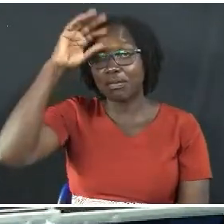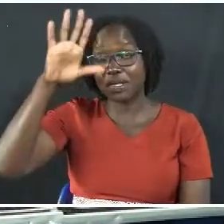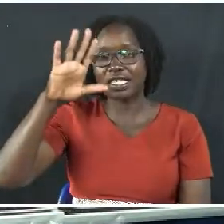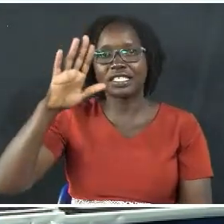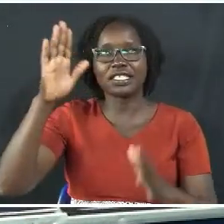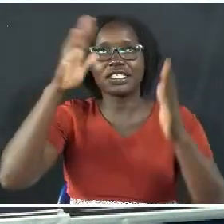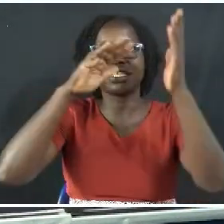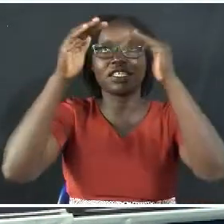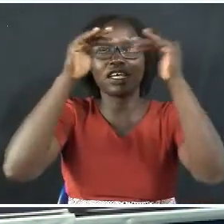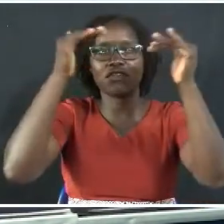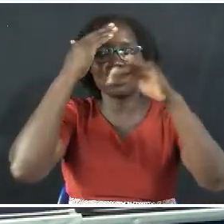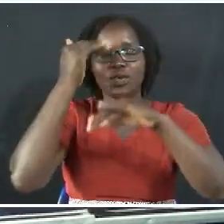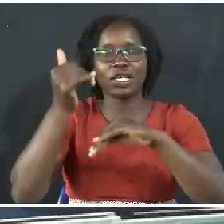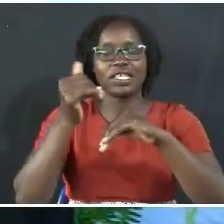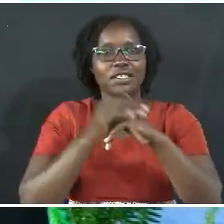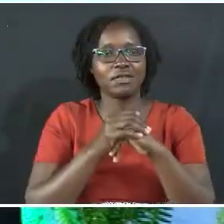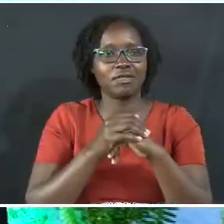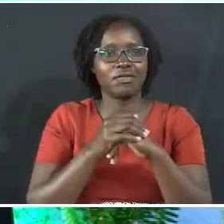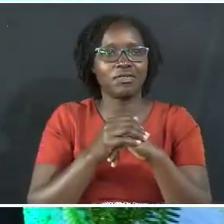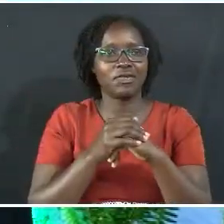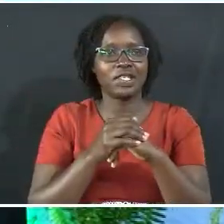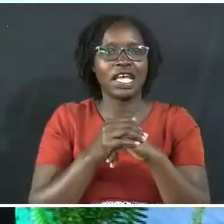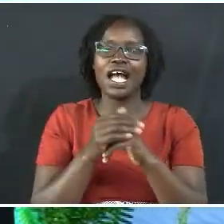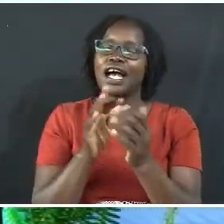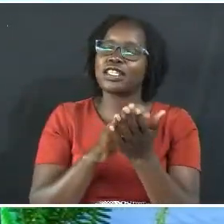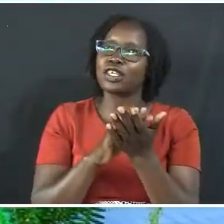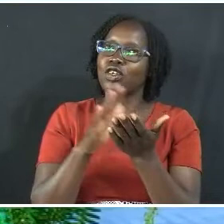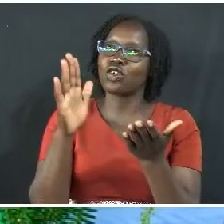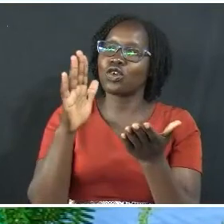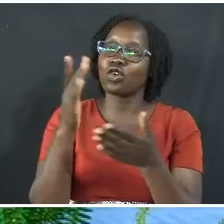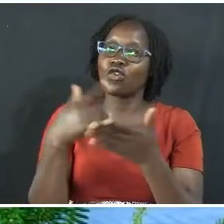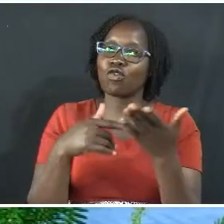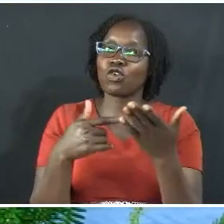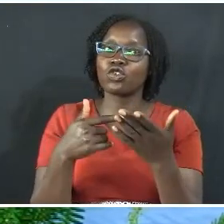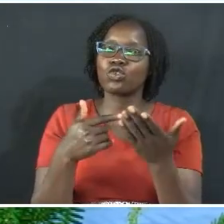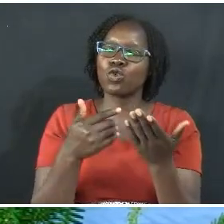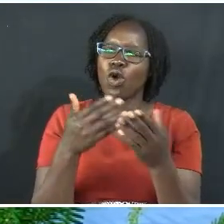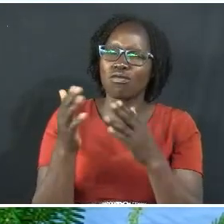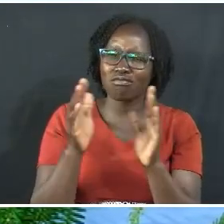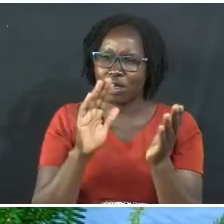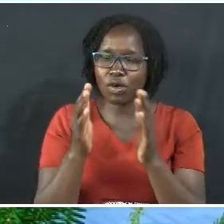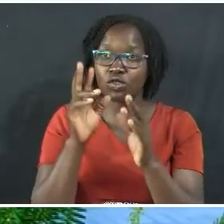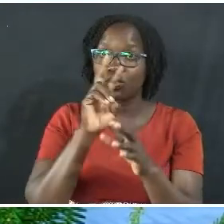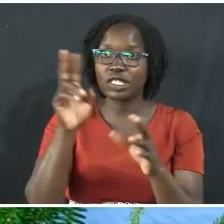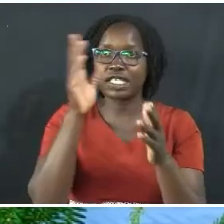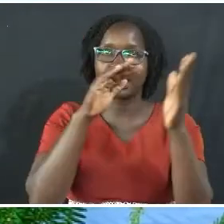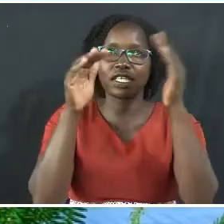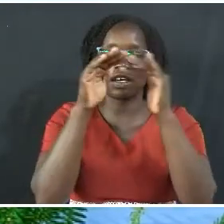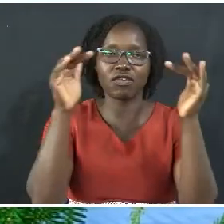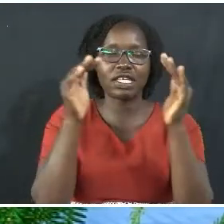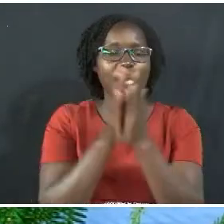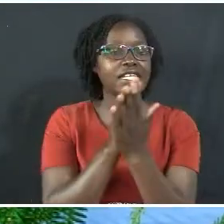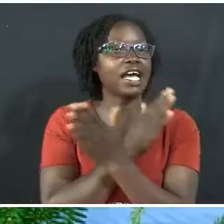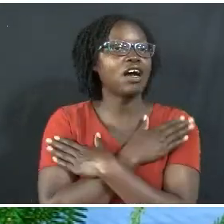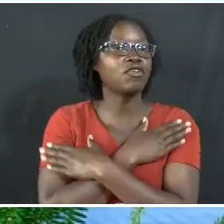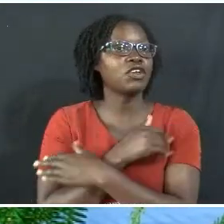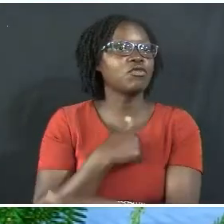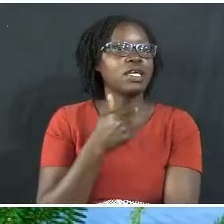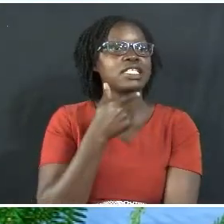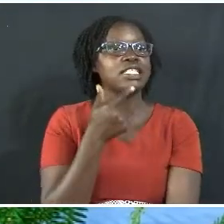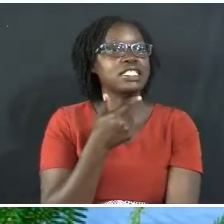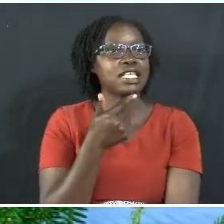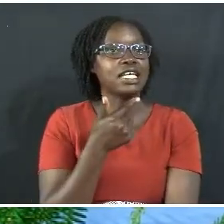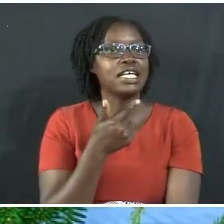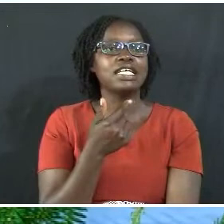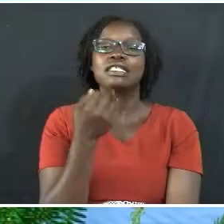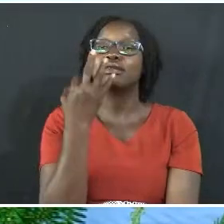heaven because of the glory of what you are about to, you know, see in heaven. And a friend of mine says there